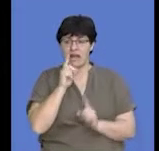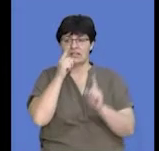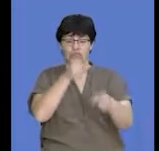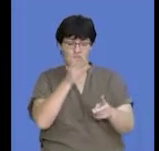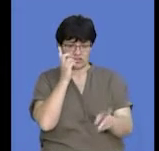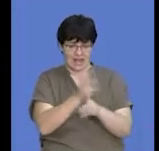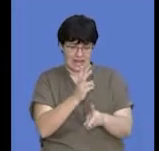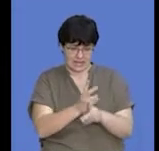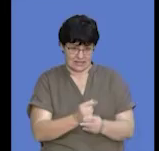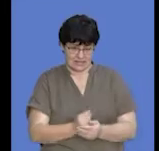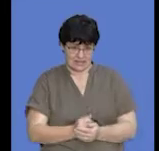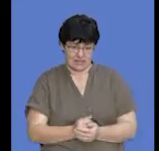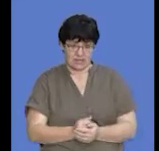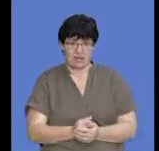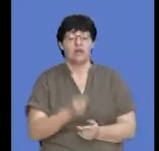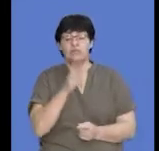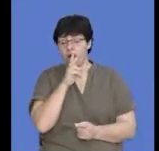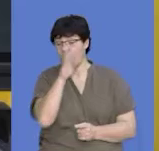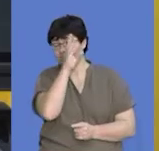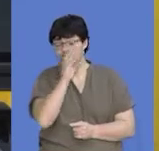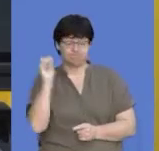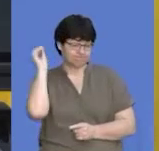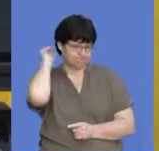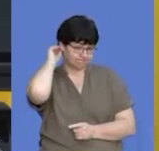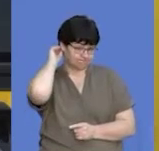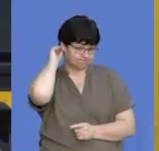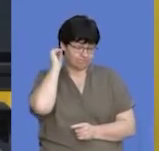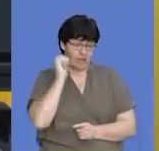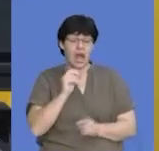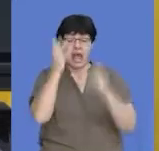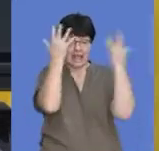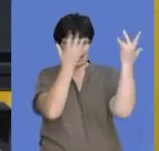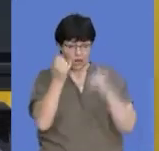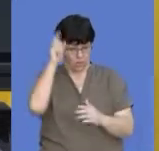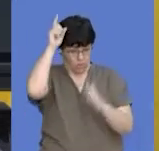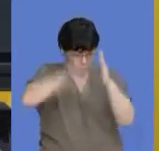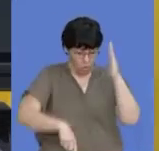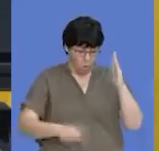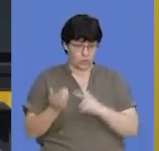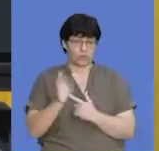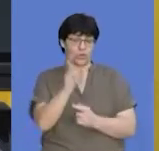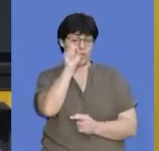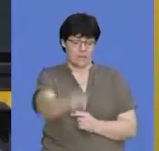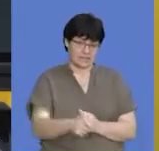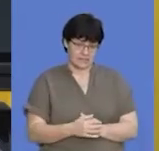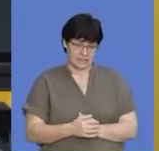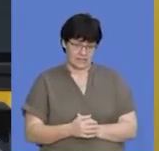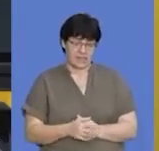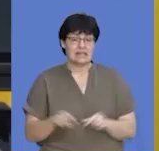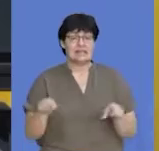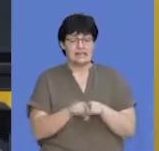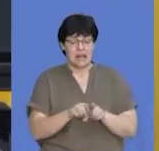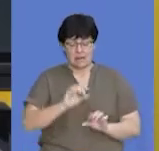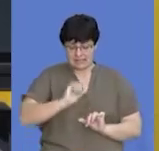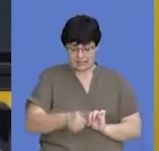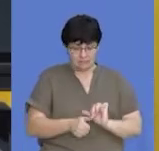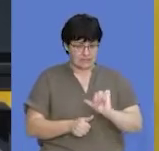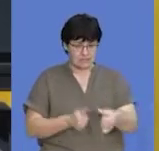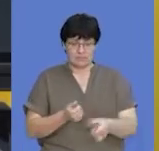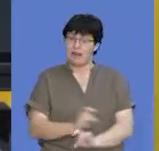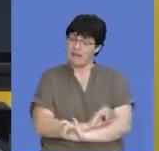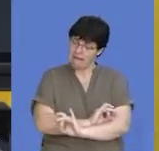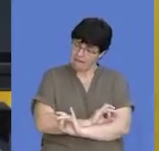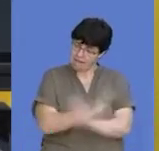again. So we're remembering that we need to show all calculations, as well as making sure that every step is